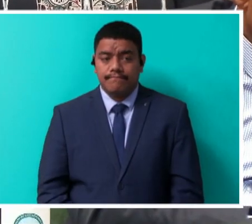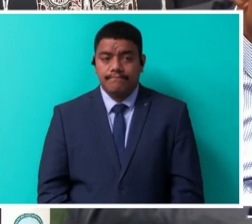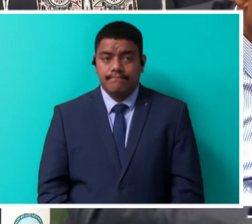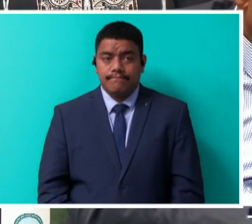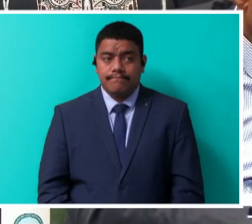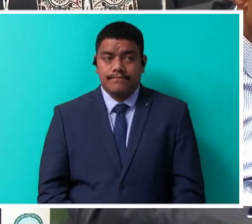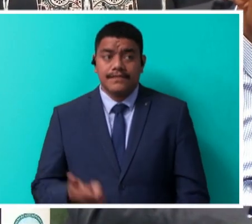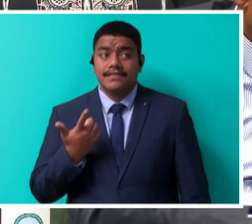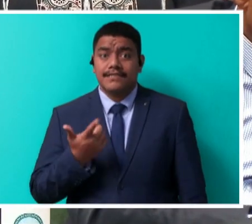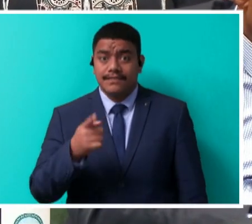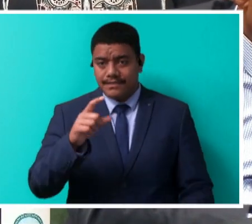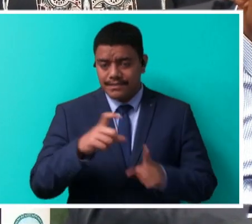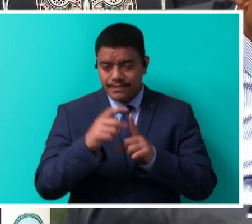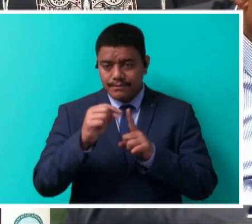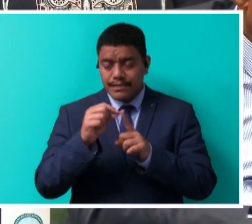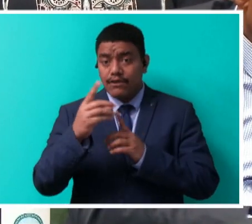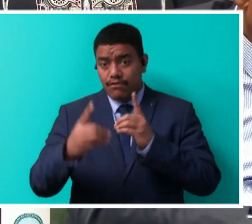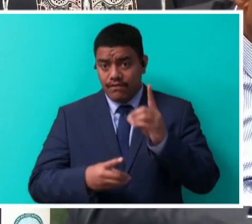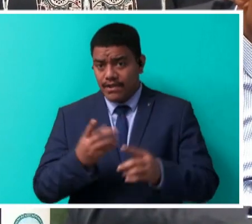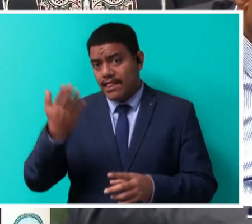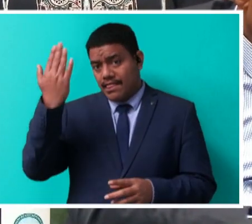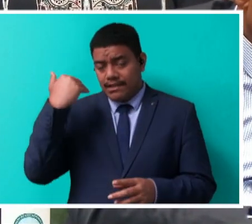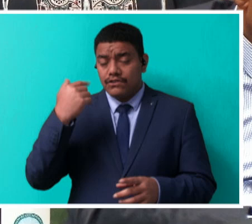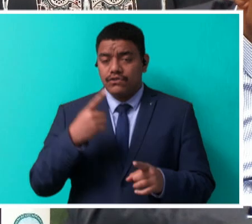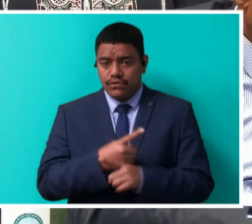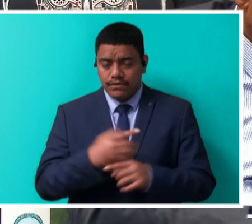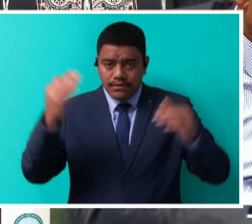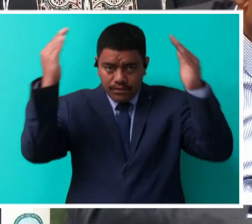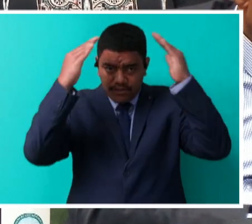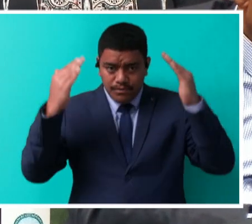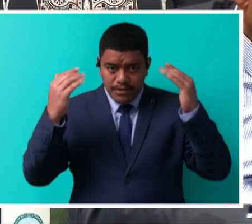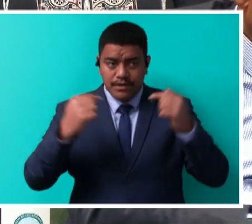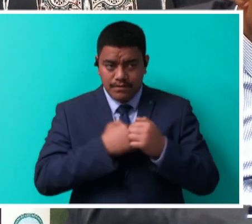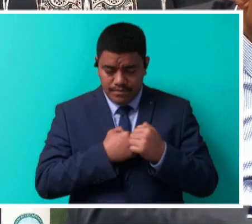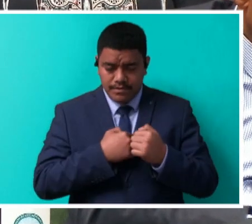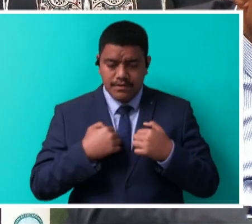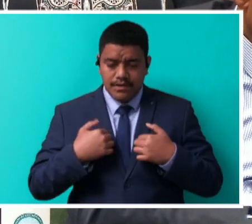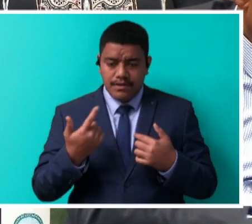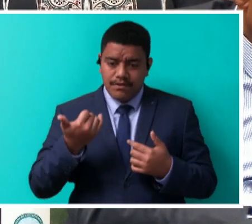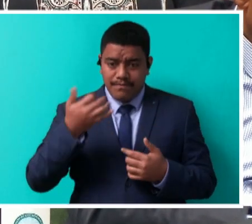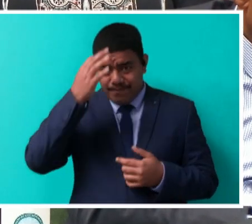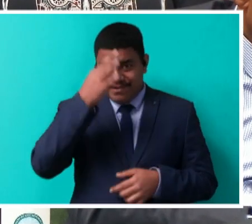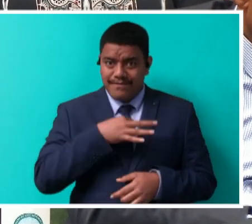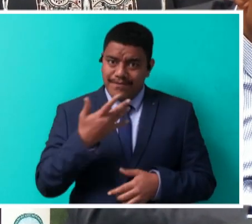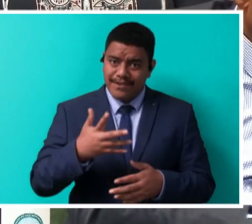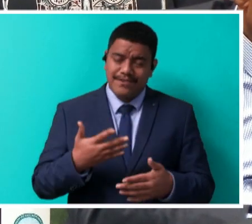At the DPP's conference last week, Mr. Speaker, sir, which I believe you actually opened